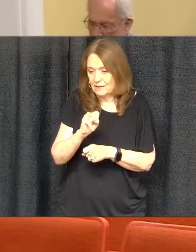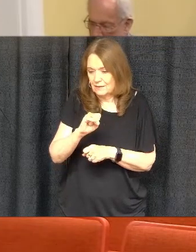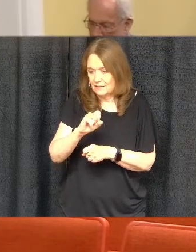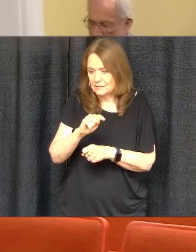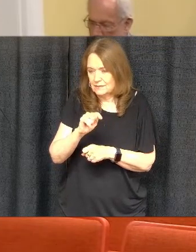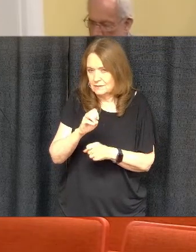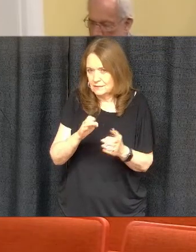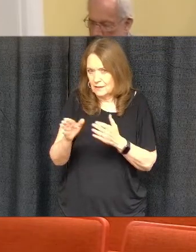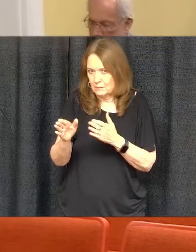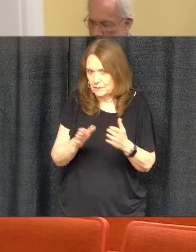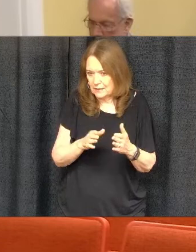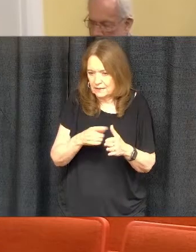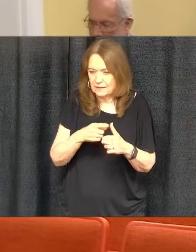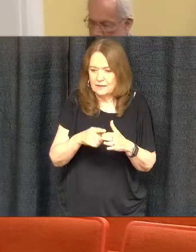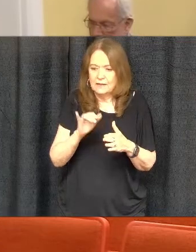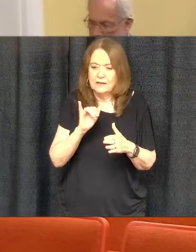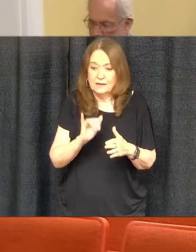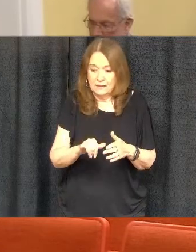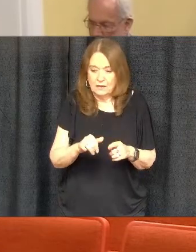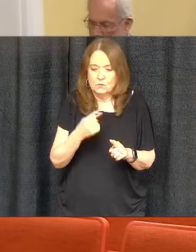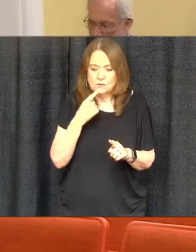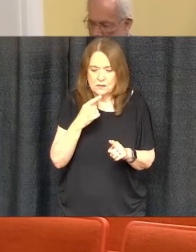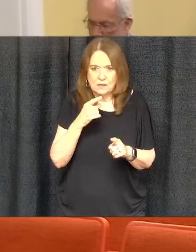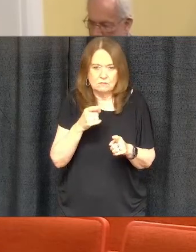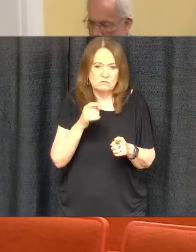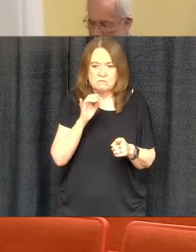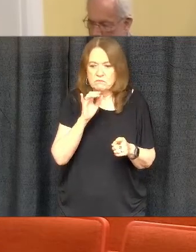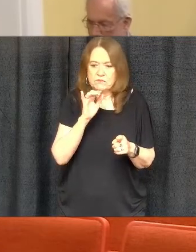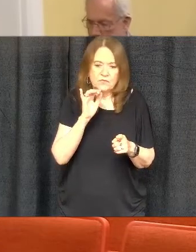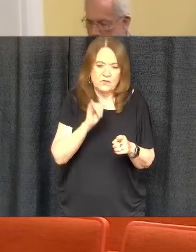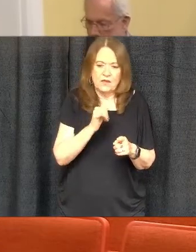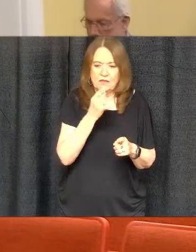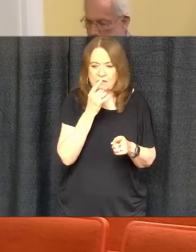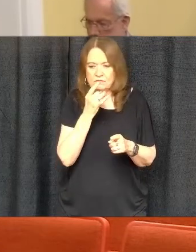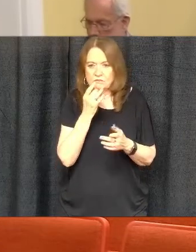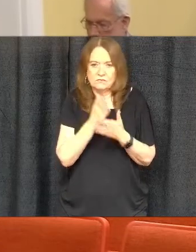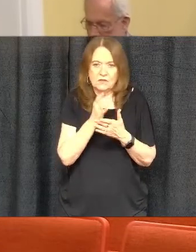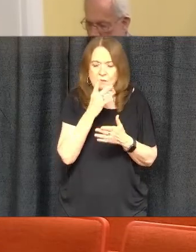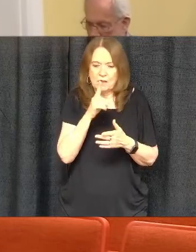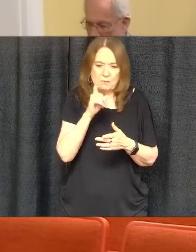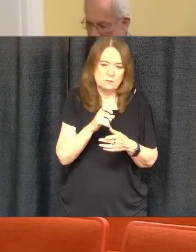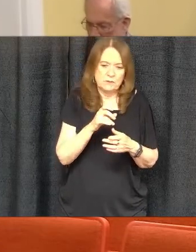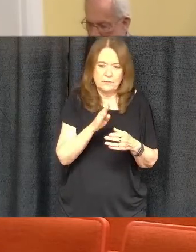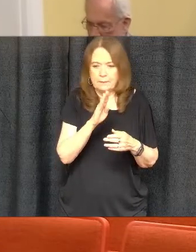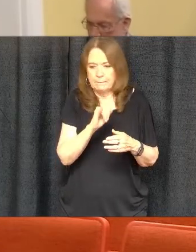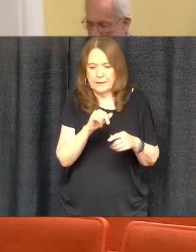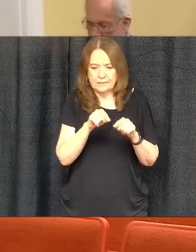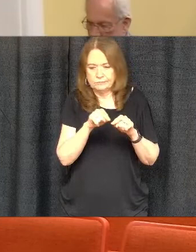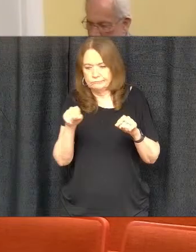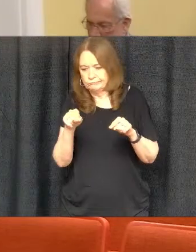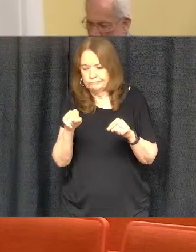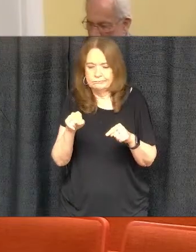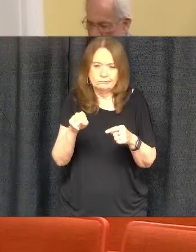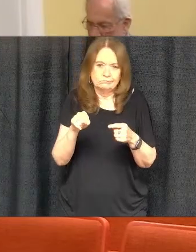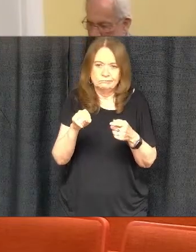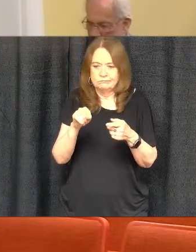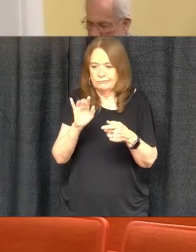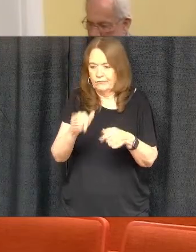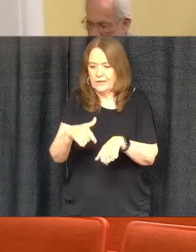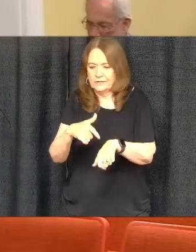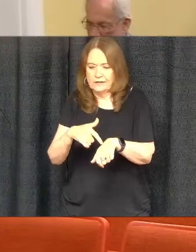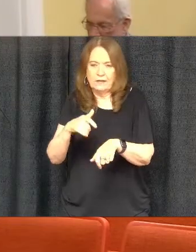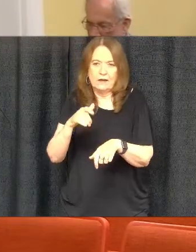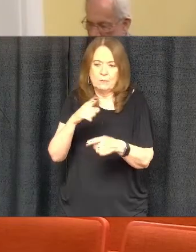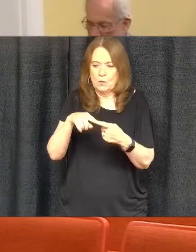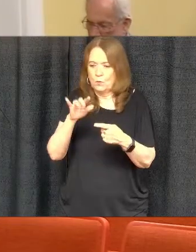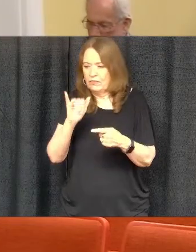will get a condition that signal needs to be done by X. It could be immediately, it could be by X building being built. The street department will